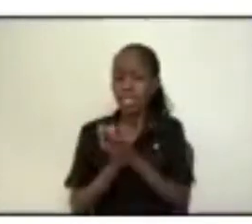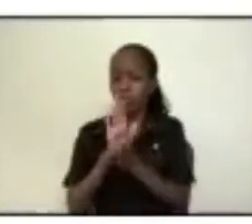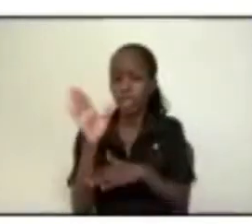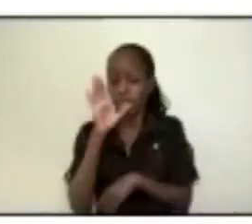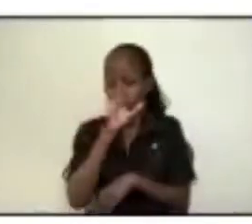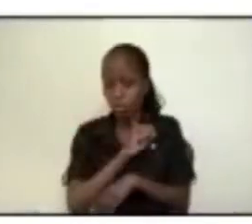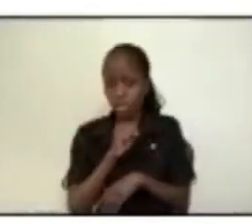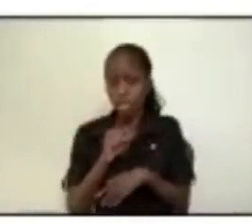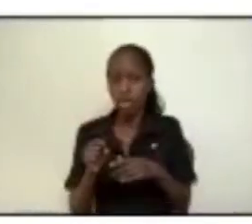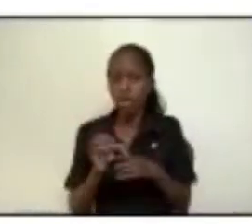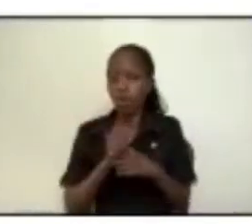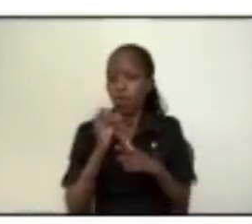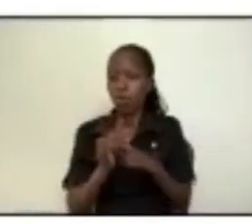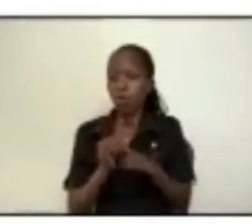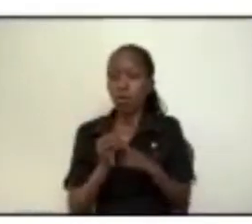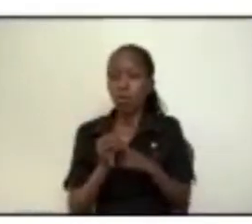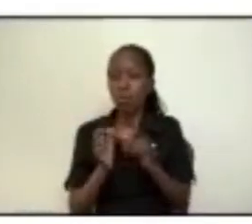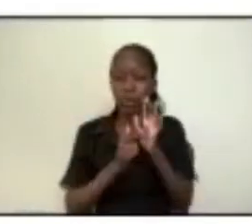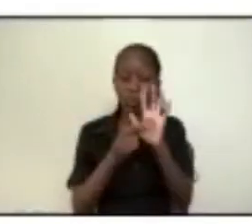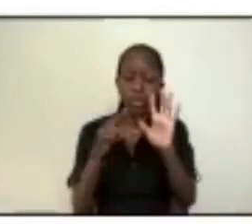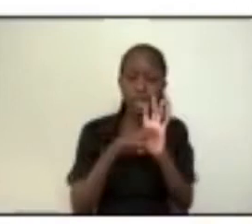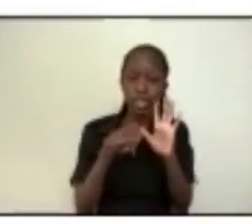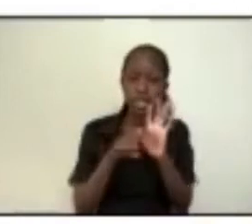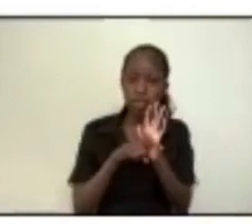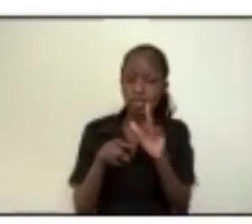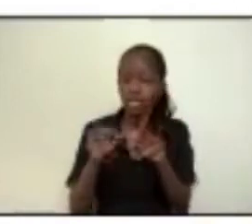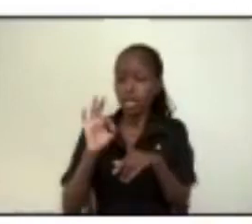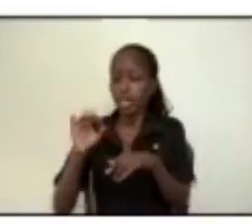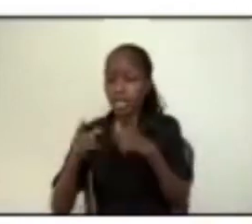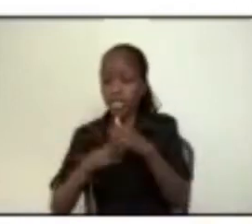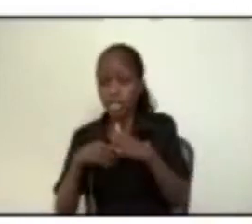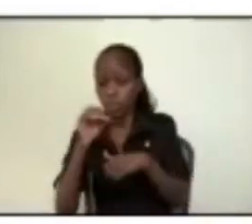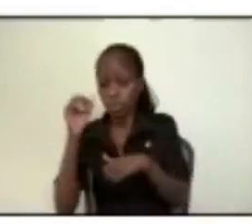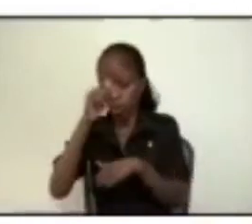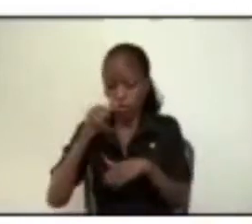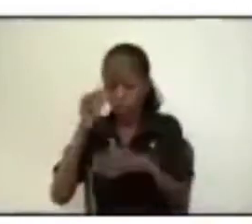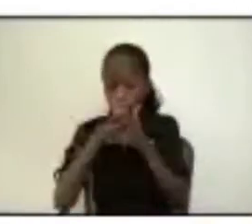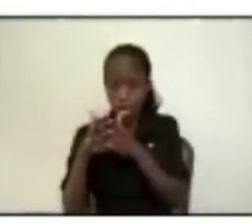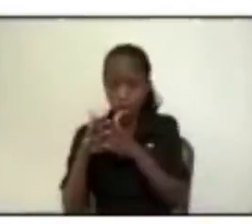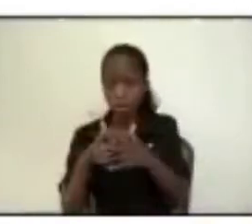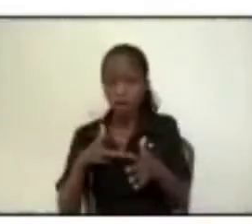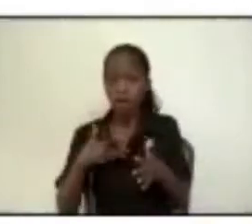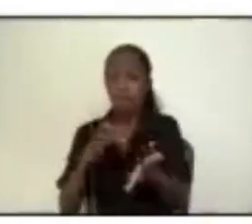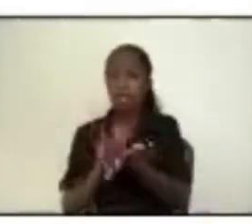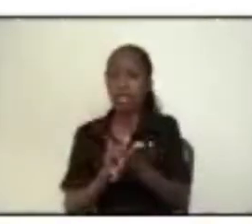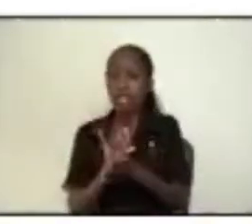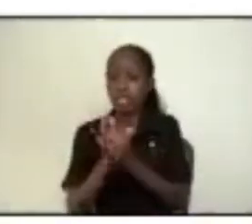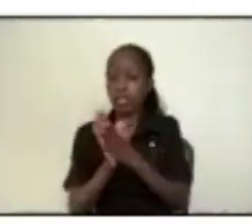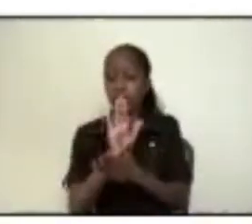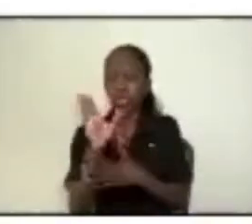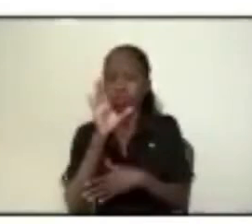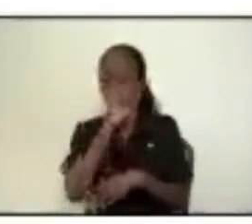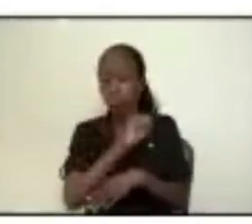missing or were overrepresented in a negative light in news media, and 36% of Asian Americans felt that their narratives were